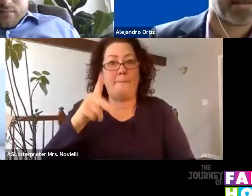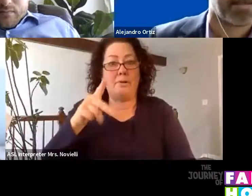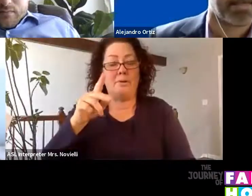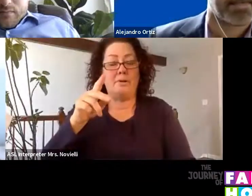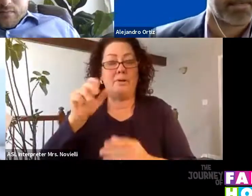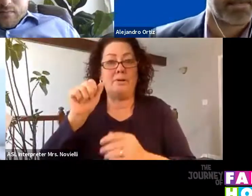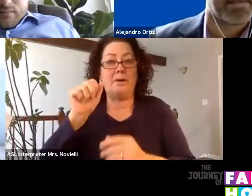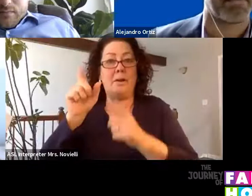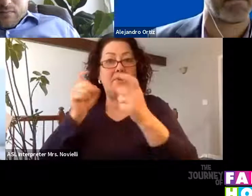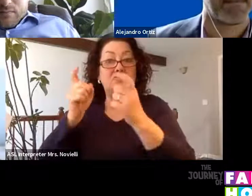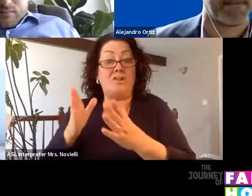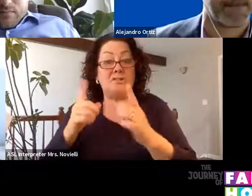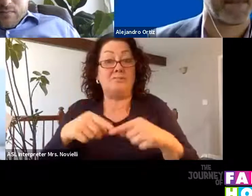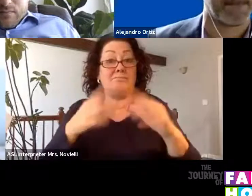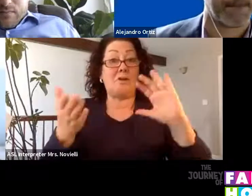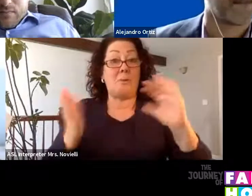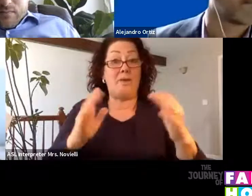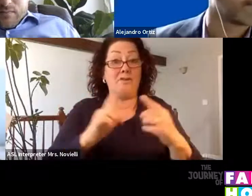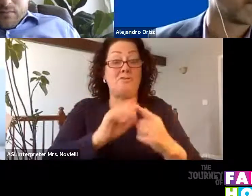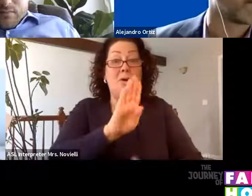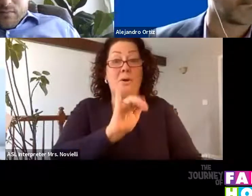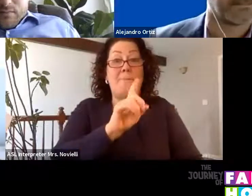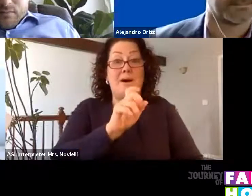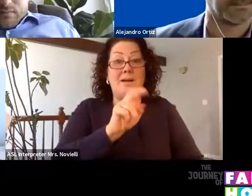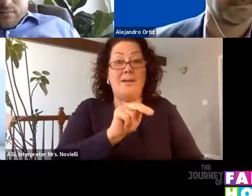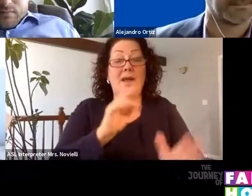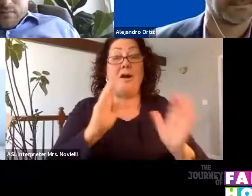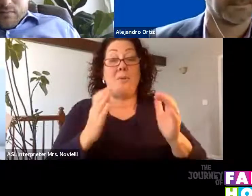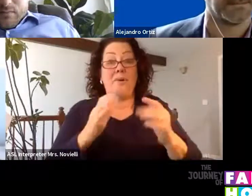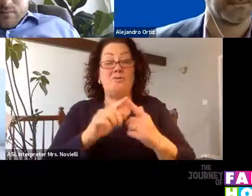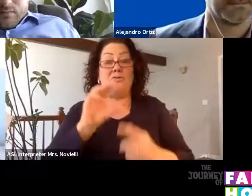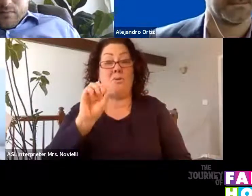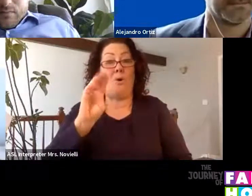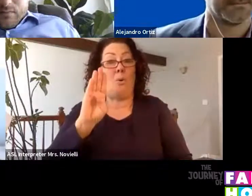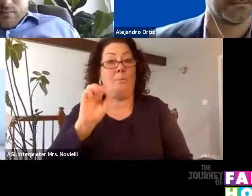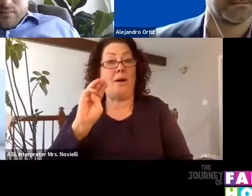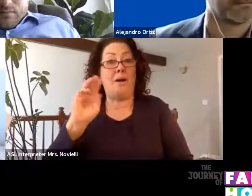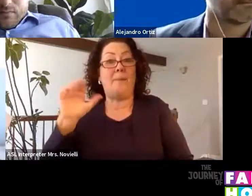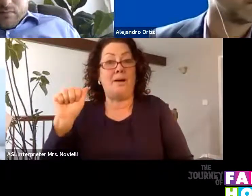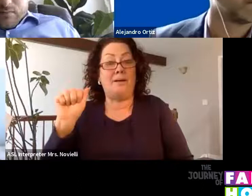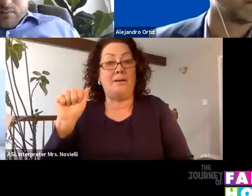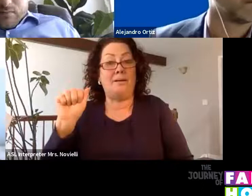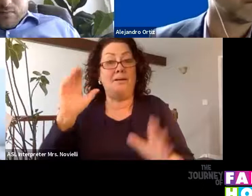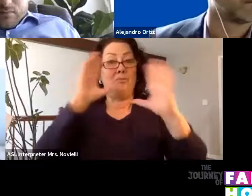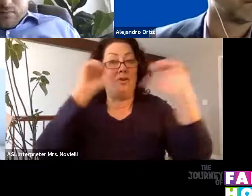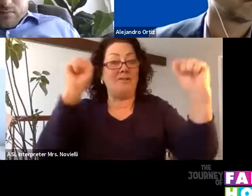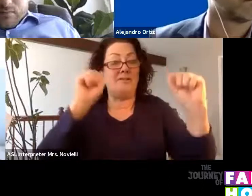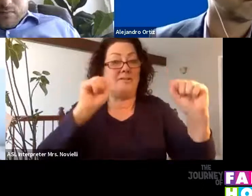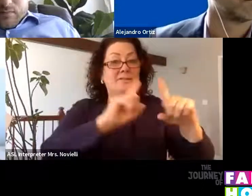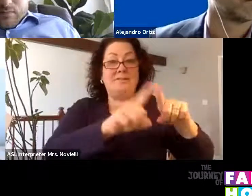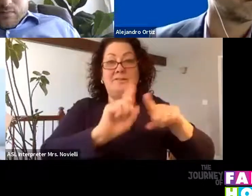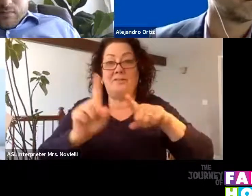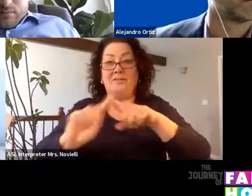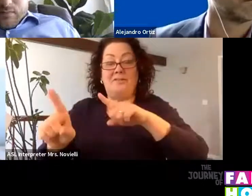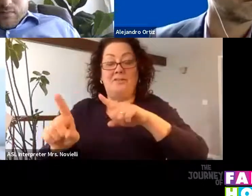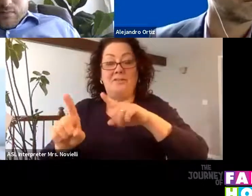Biden administration, previously under the Obama administration before that. And so I think that's an important conversation to